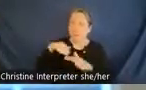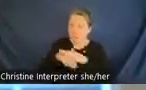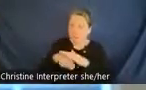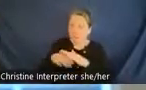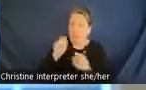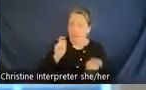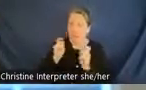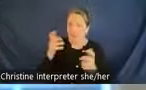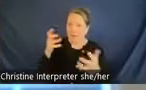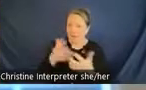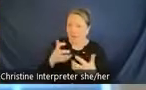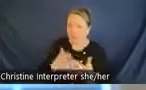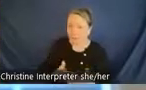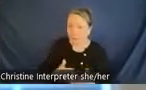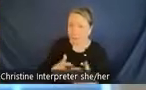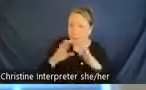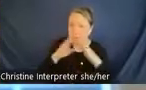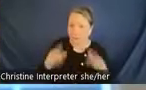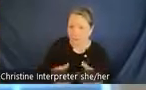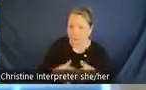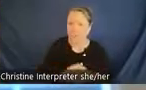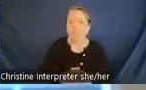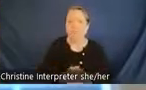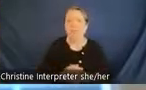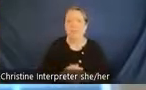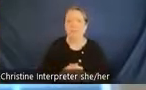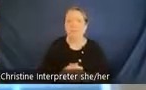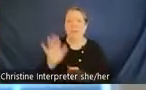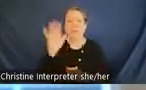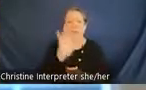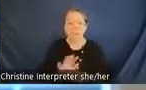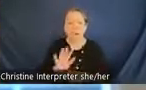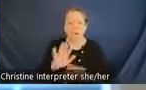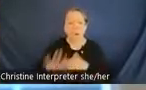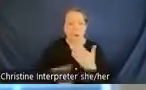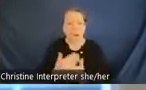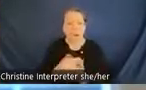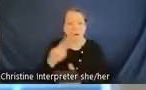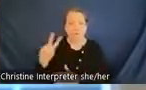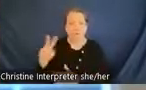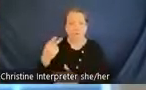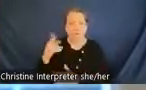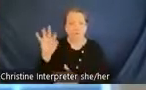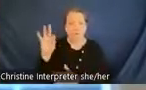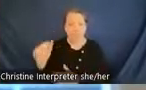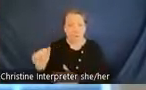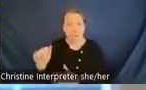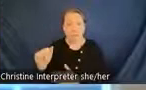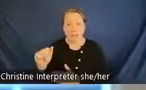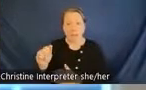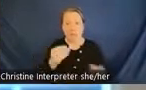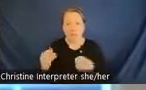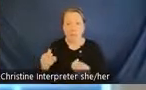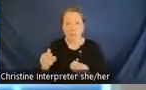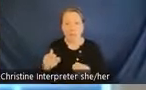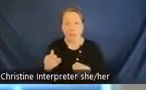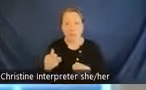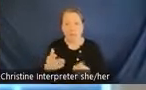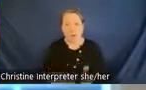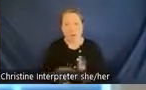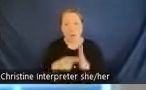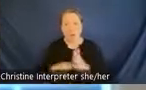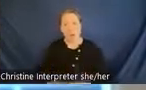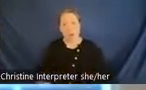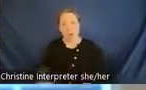housing, and all VHFA properties and units are required to meet universal design standards,